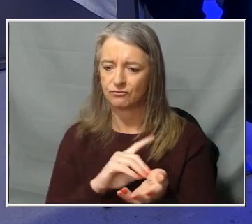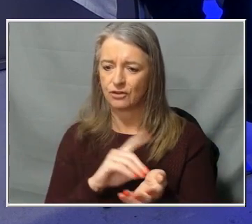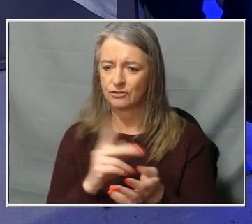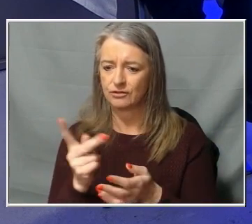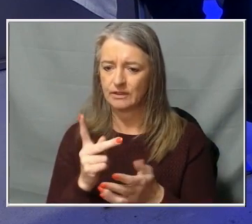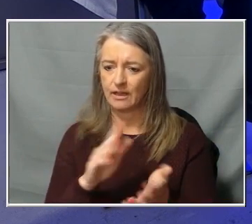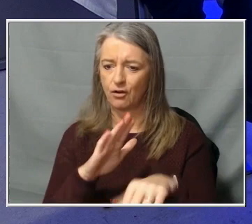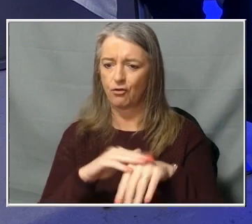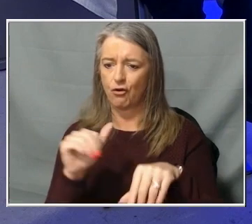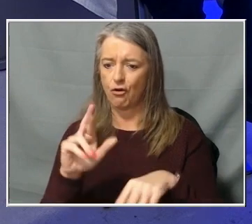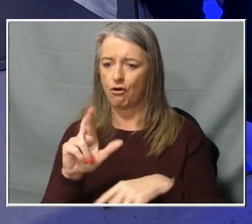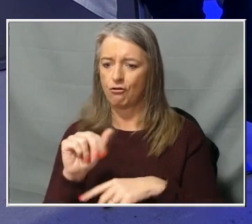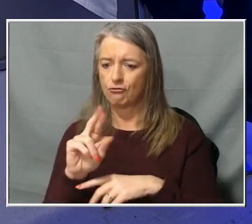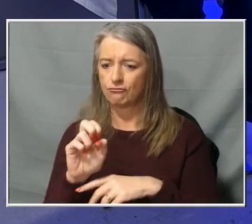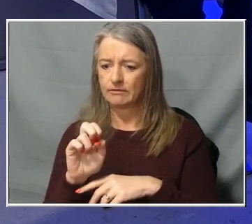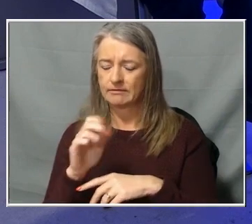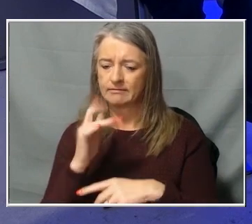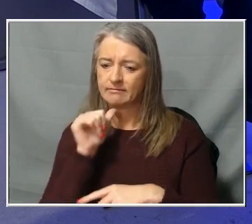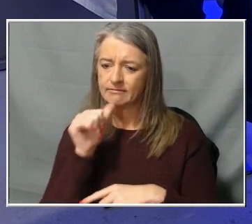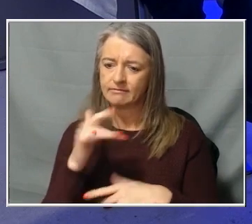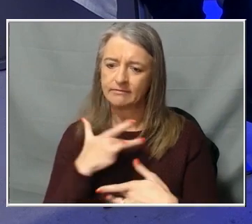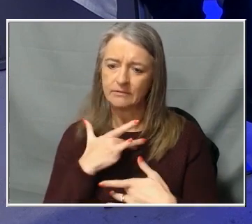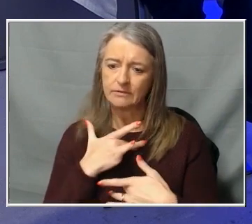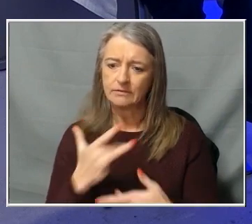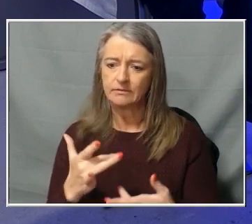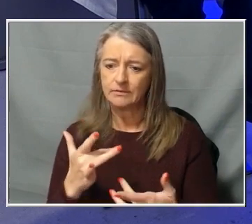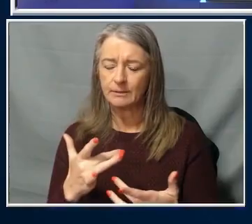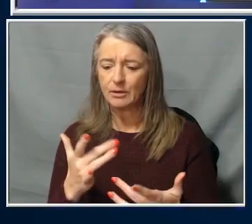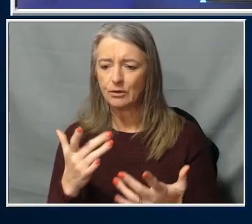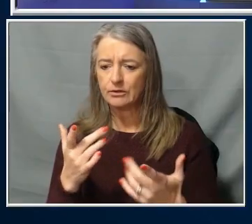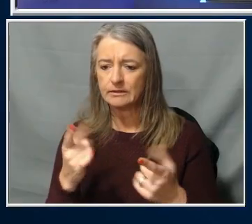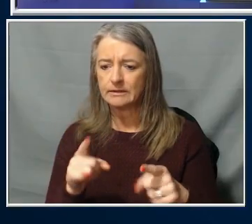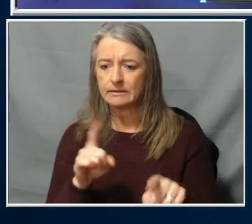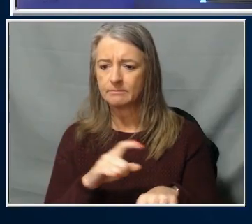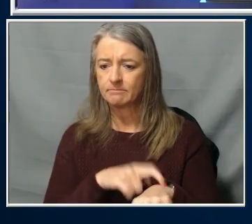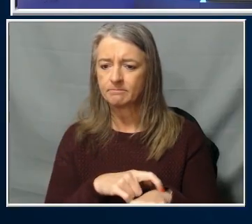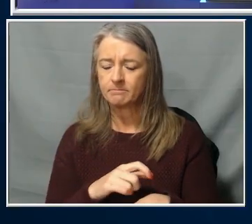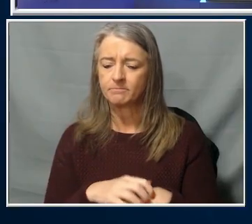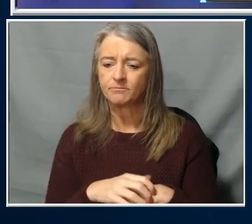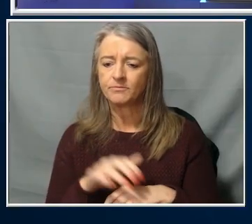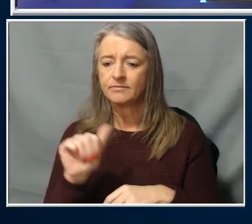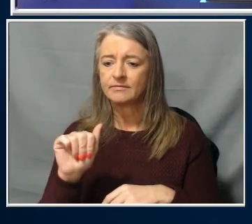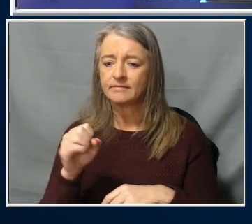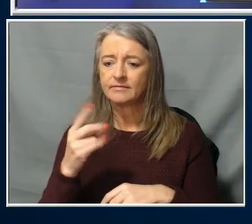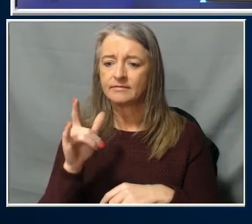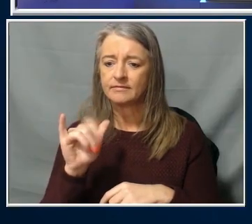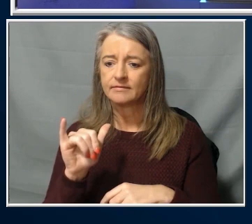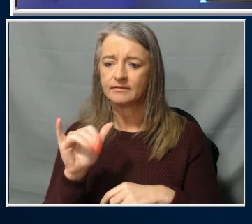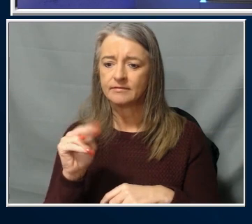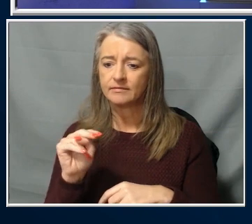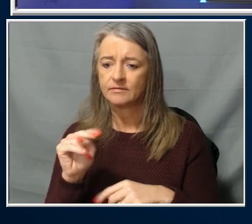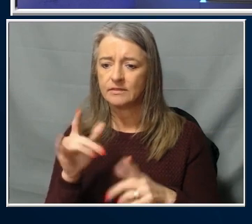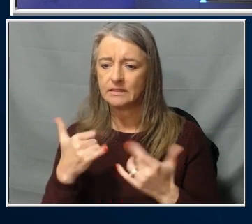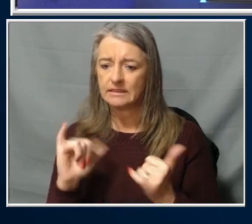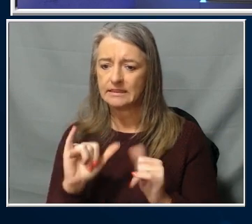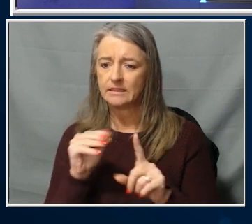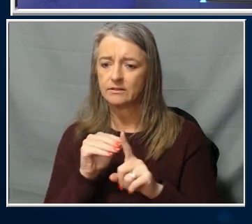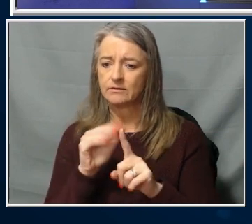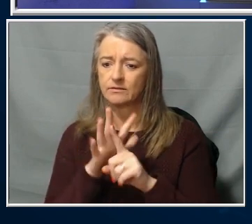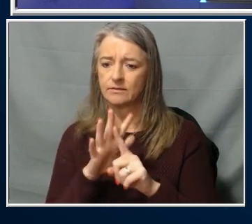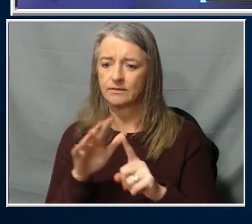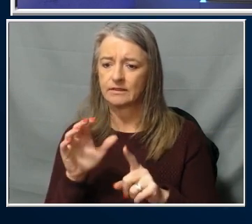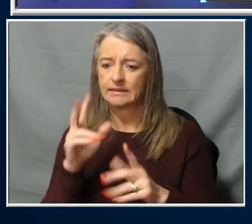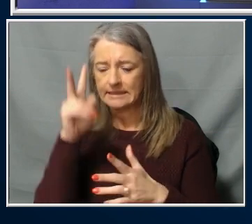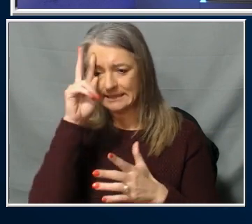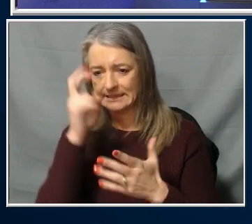these rare, unusual moments happen. Gina, you told us that Ashlyn is still dealing with some effects from the aneurysm seizures,